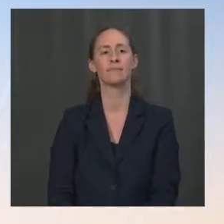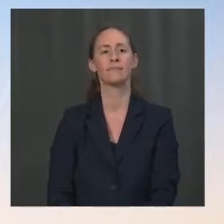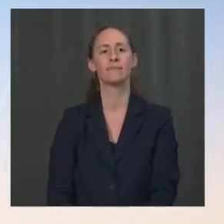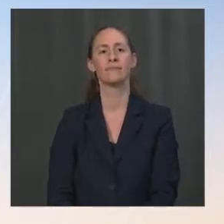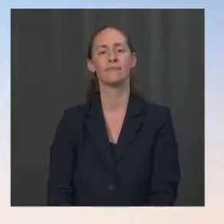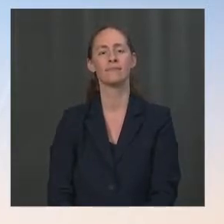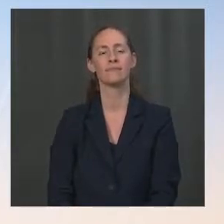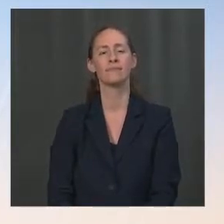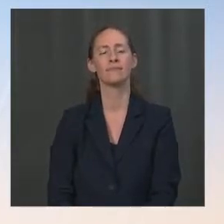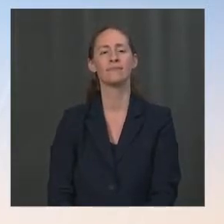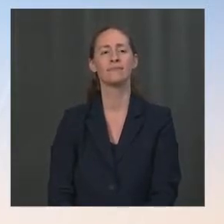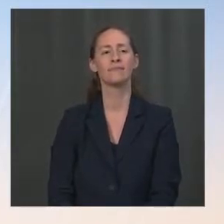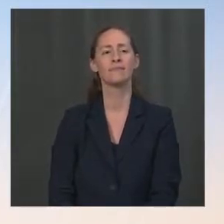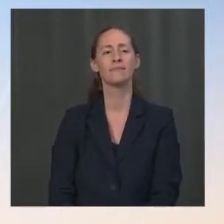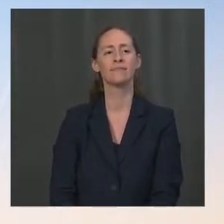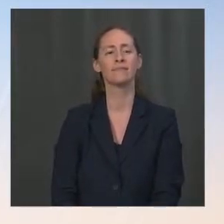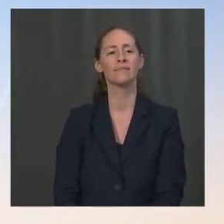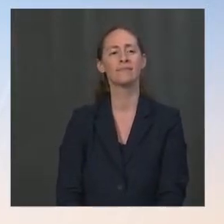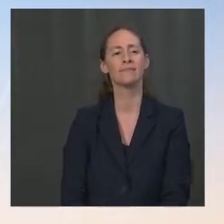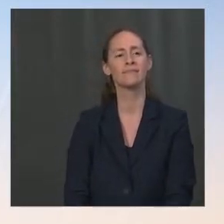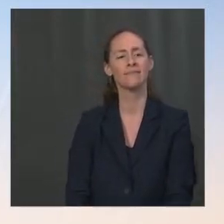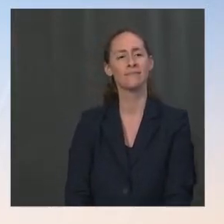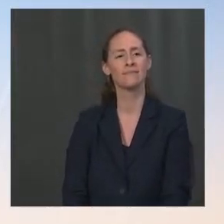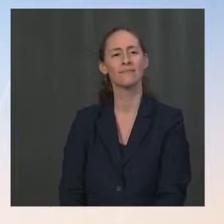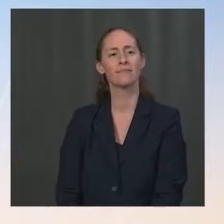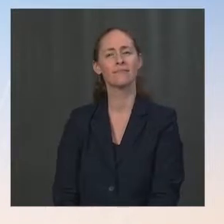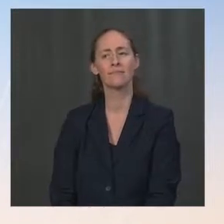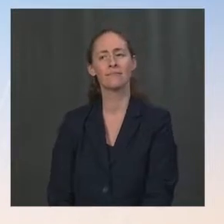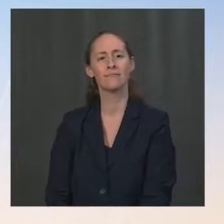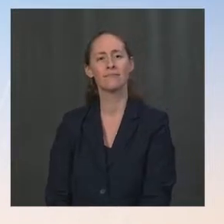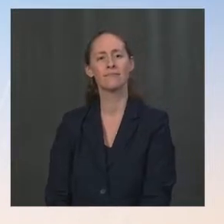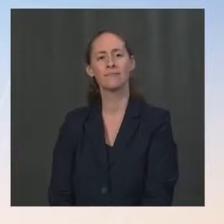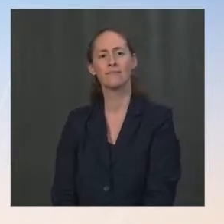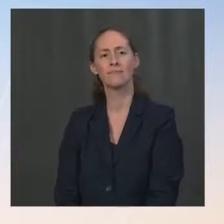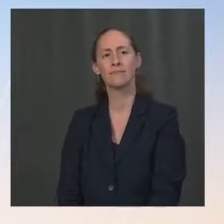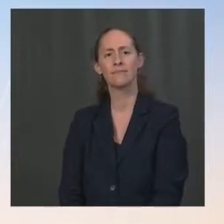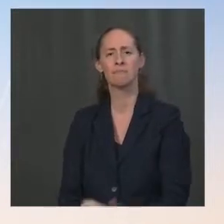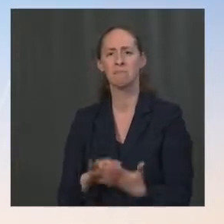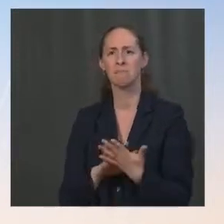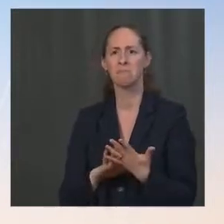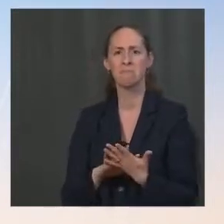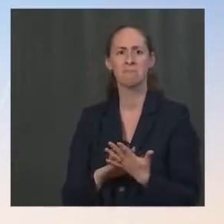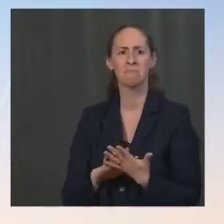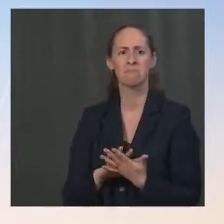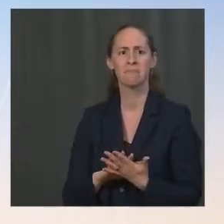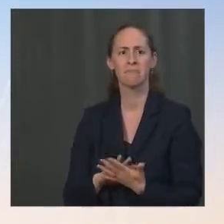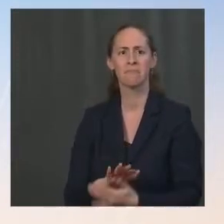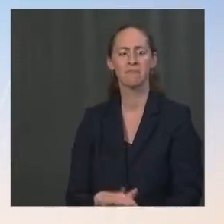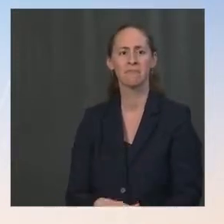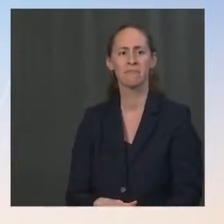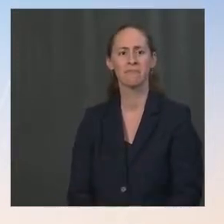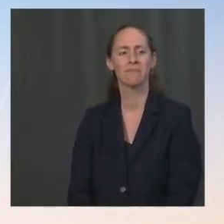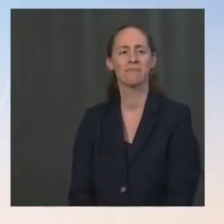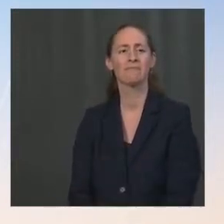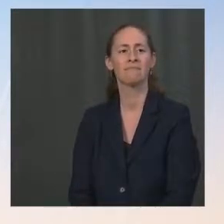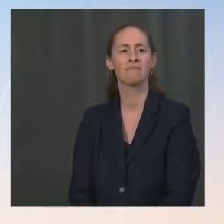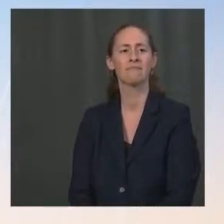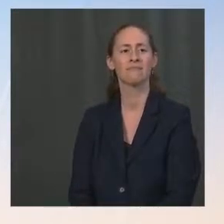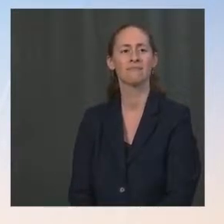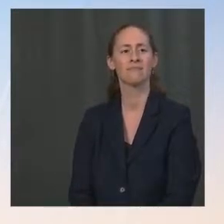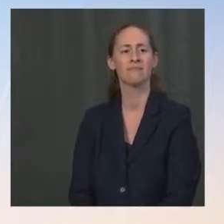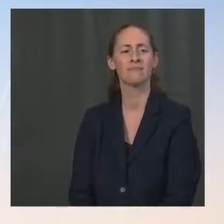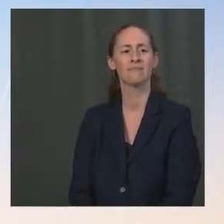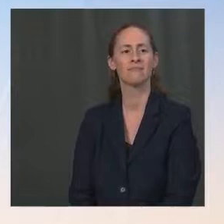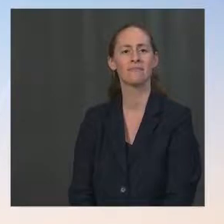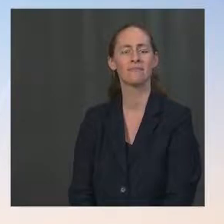tell us anything about the 13 service members who were killed yesterday, like gender, age? Is there anything you can